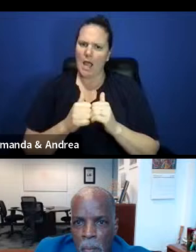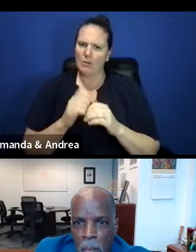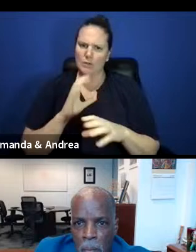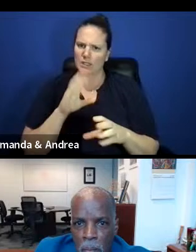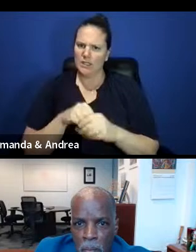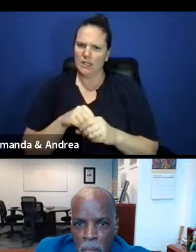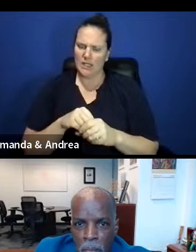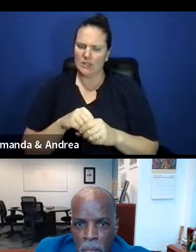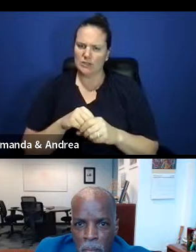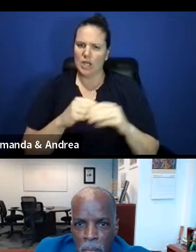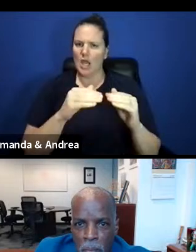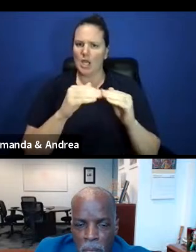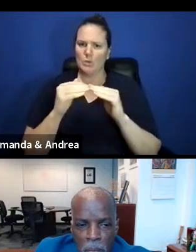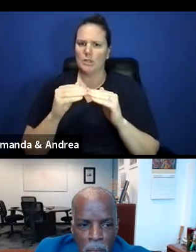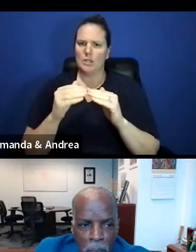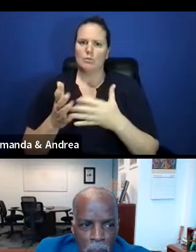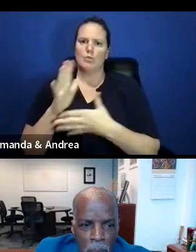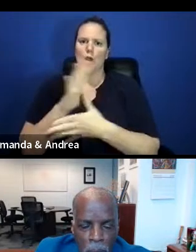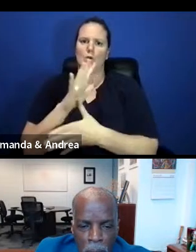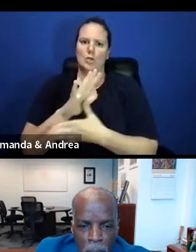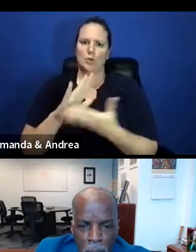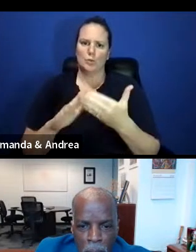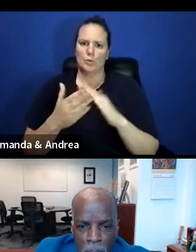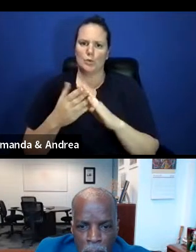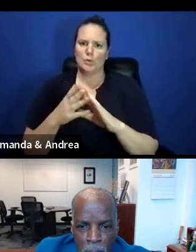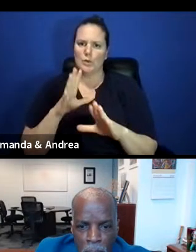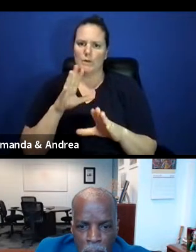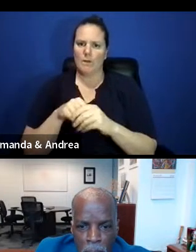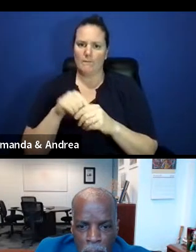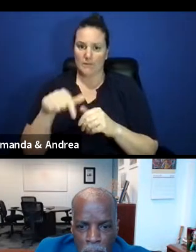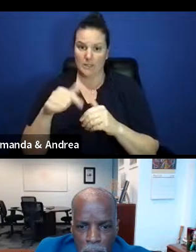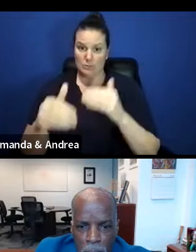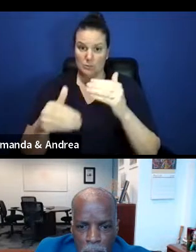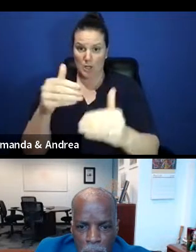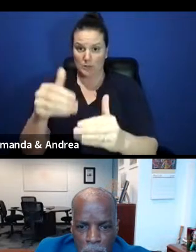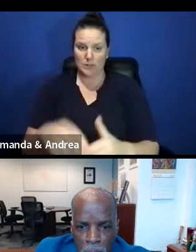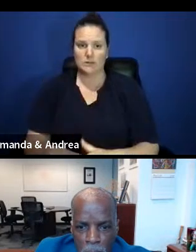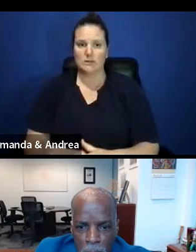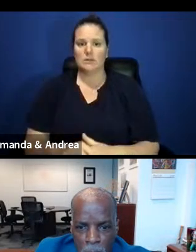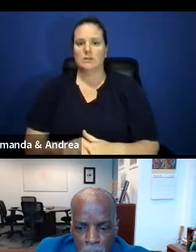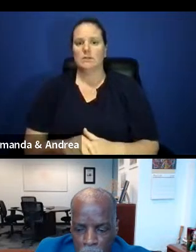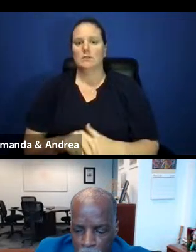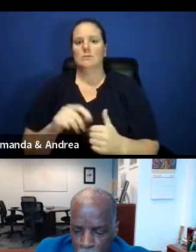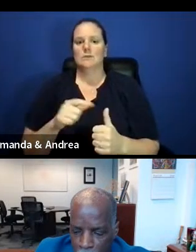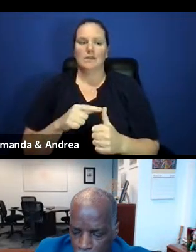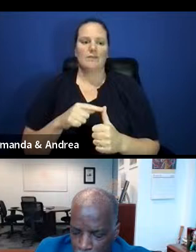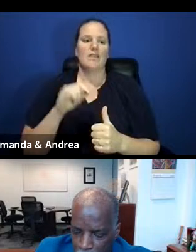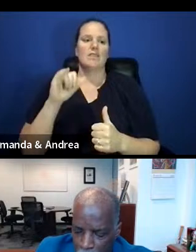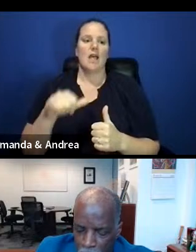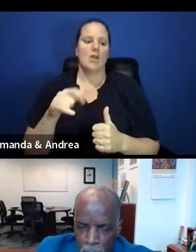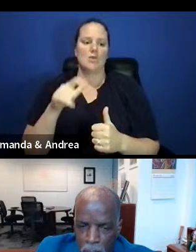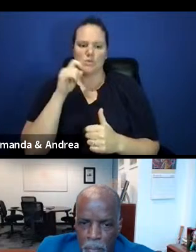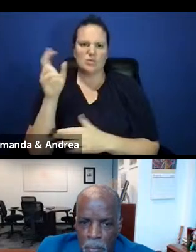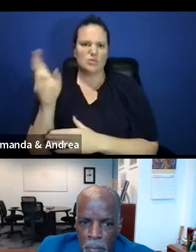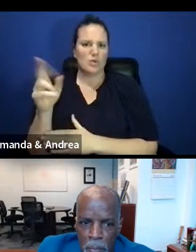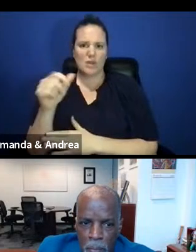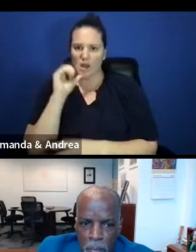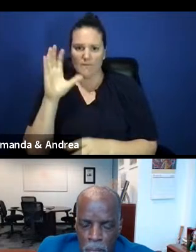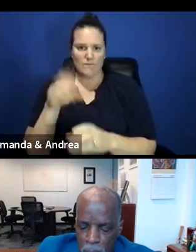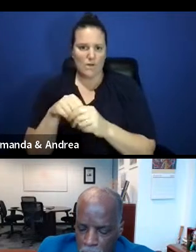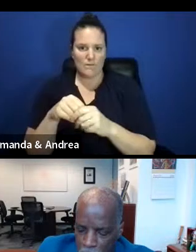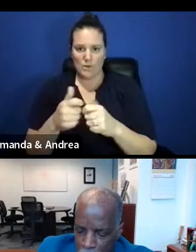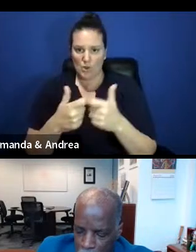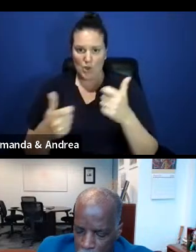engage equity priority communities to participate in this process, specifically those who historically have not been engaged in